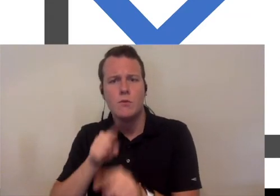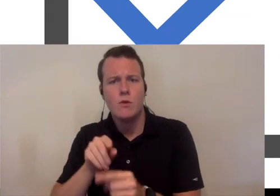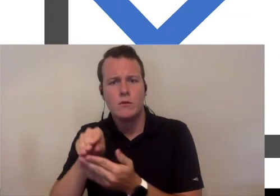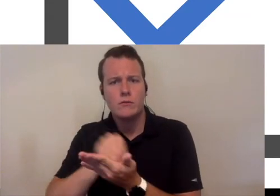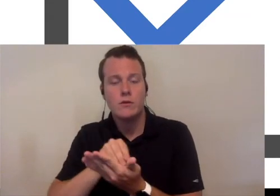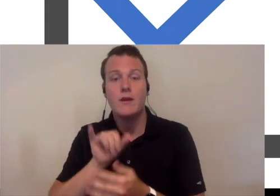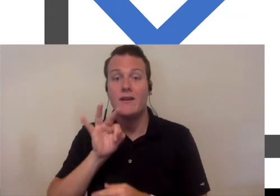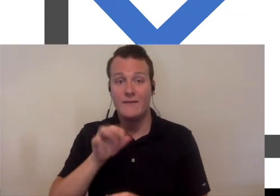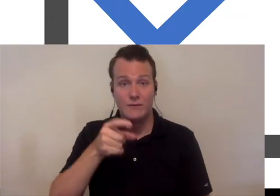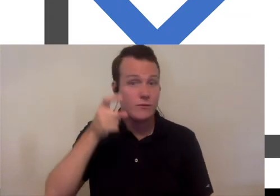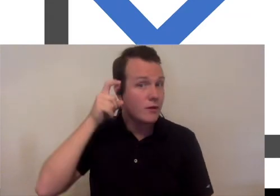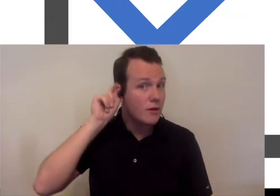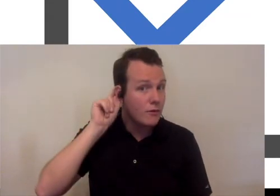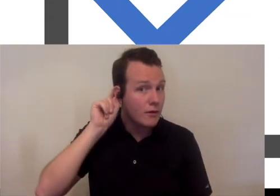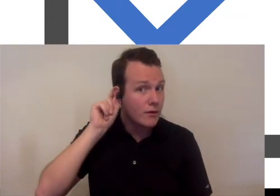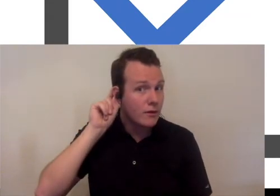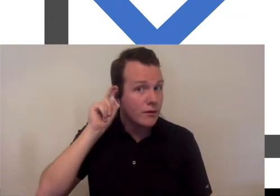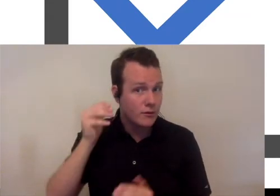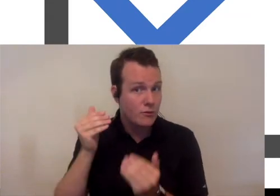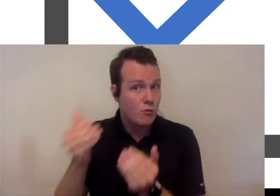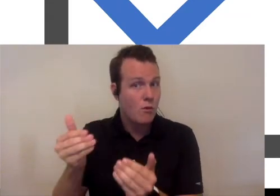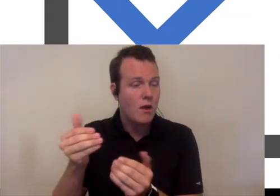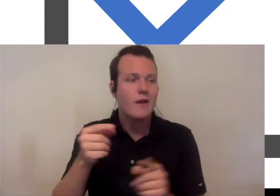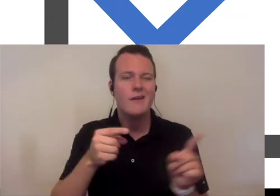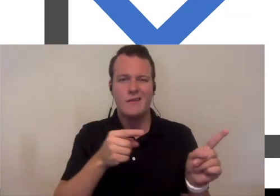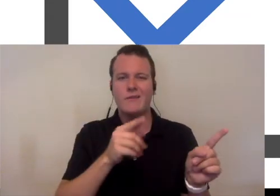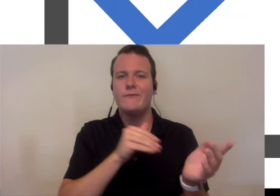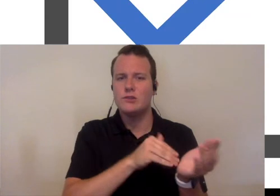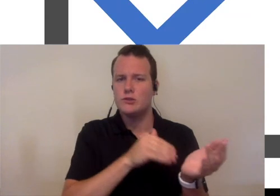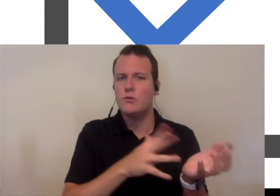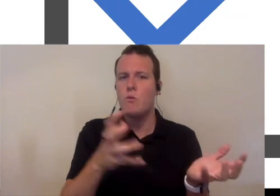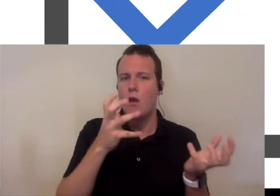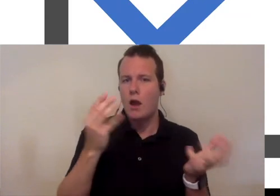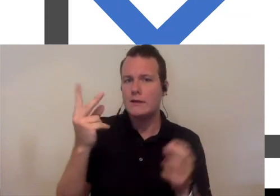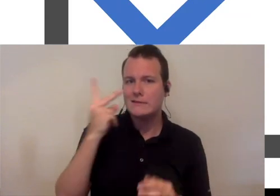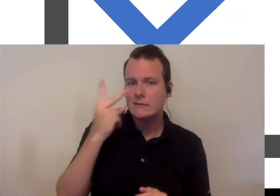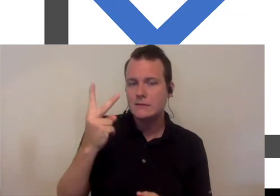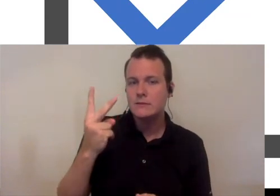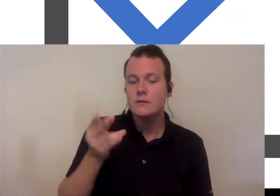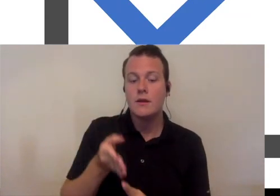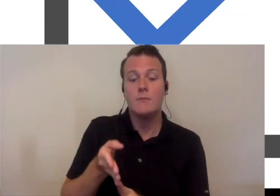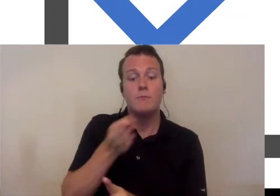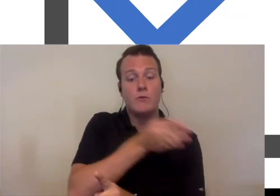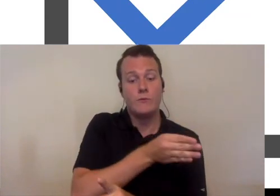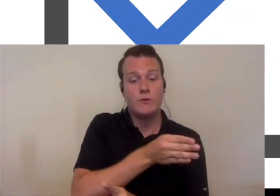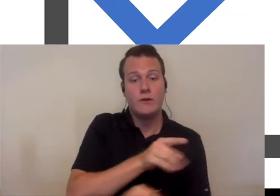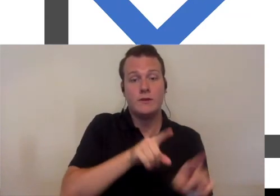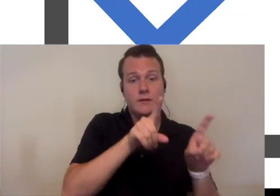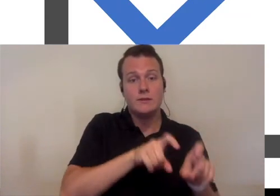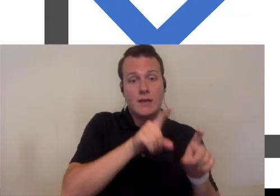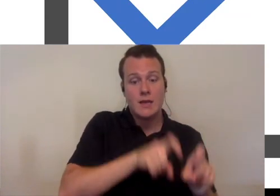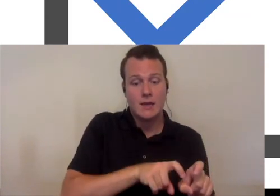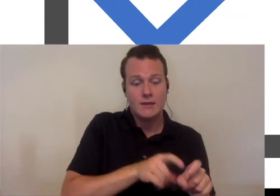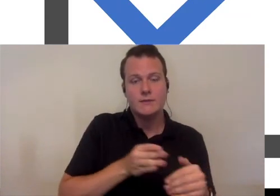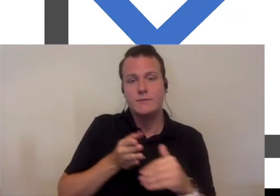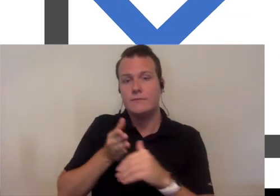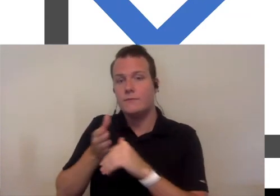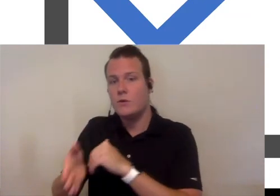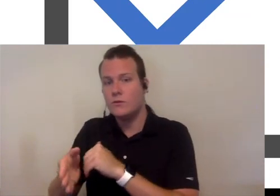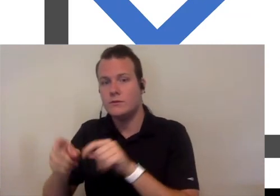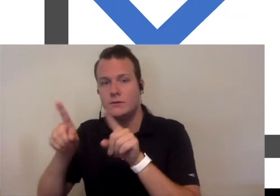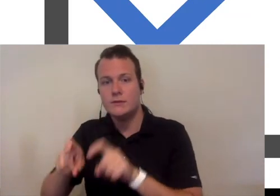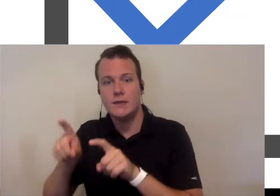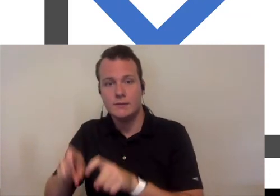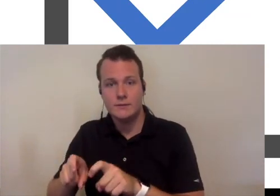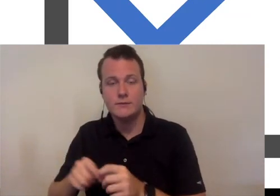fit a patient with hearing aids, they want to see what was the pre-testing and what was the post-testing.